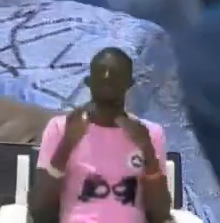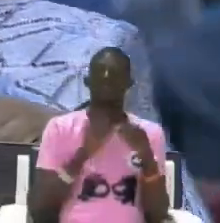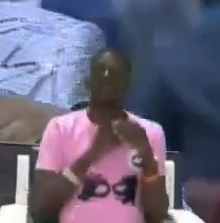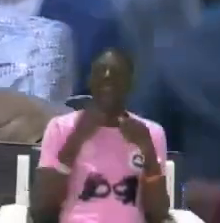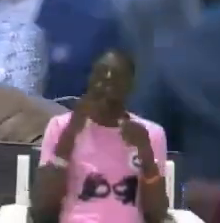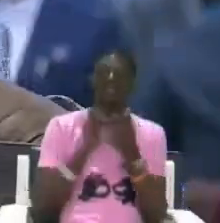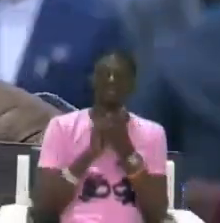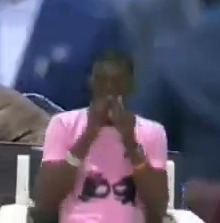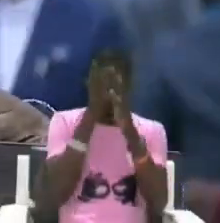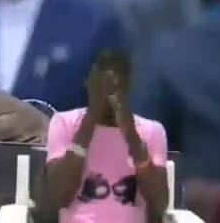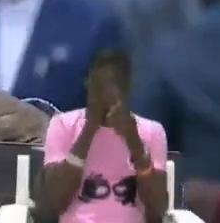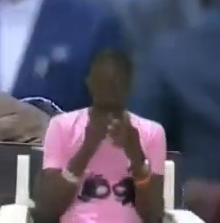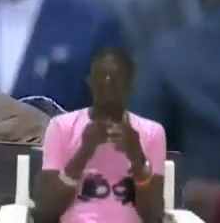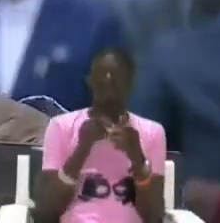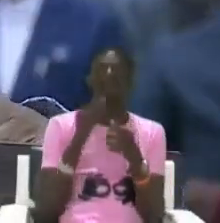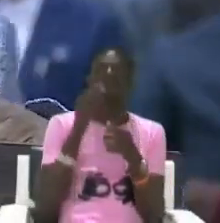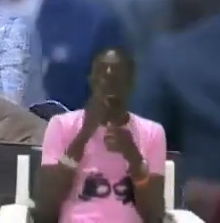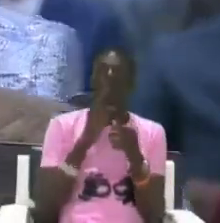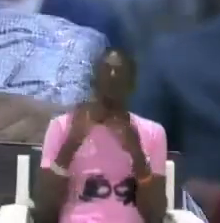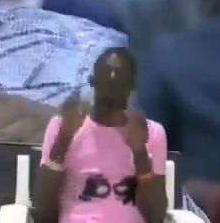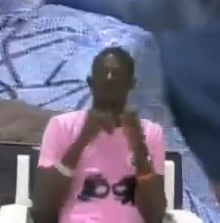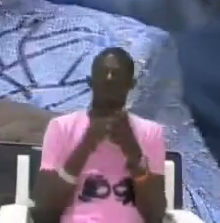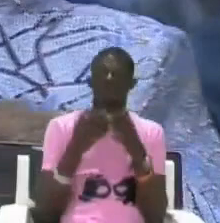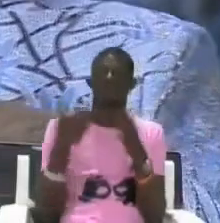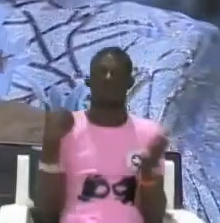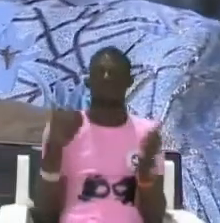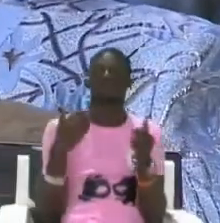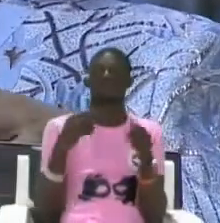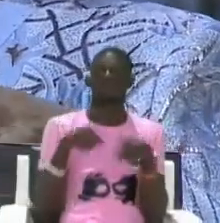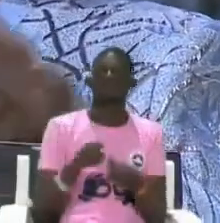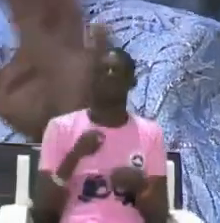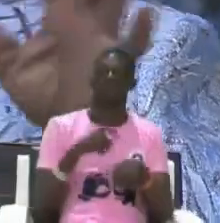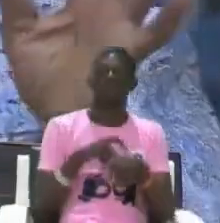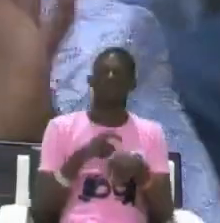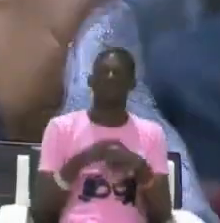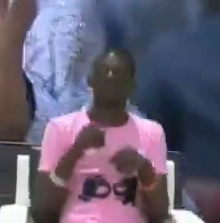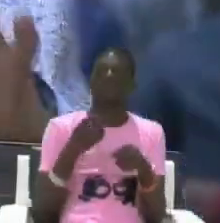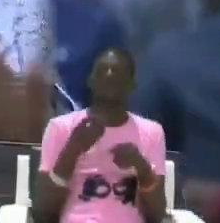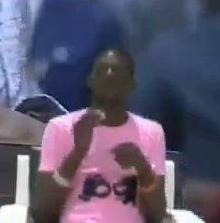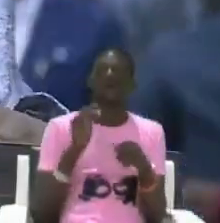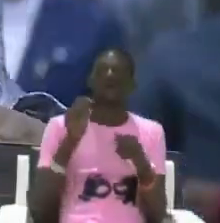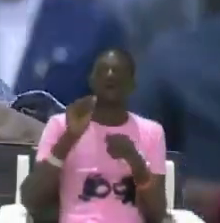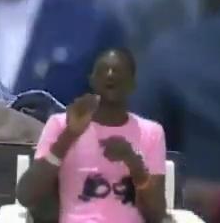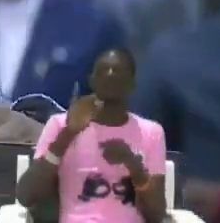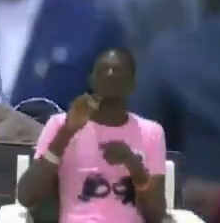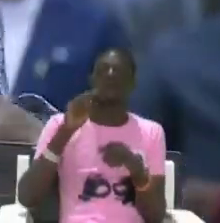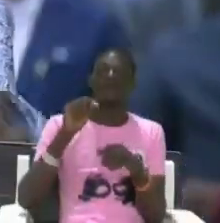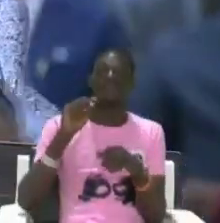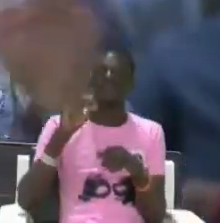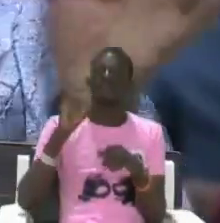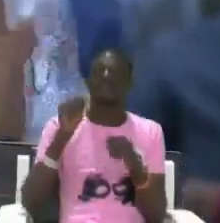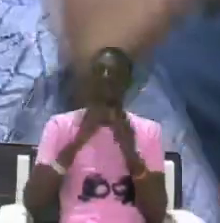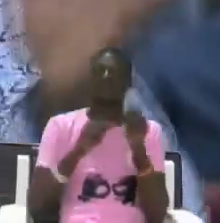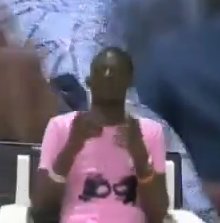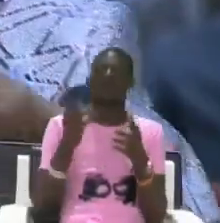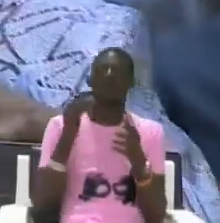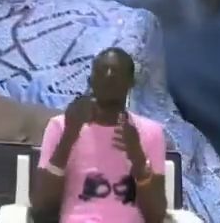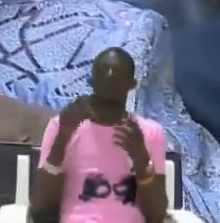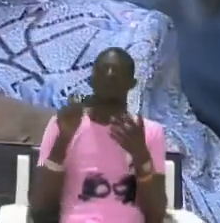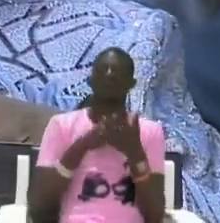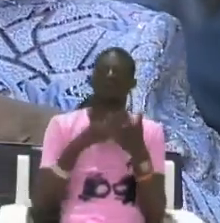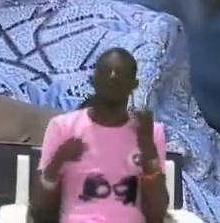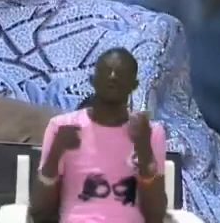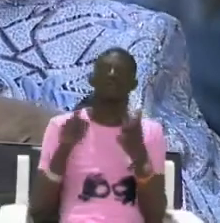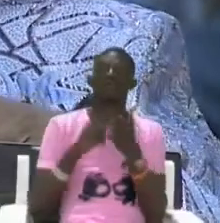said, Father, you have done it before. During the season of Abiola trouble, everybody was canceling